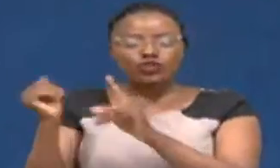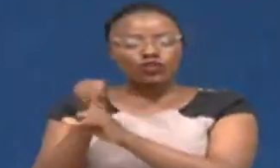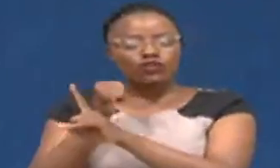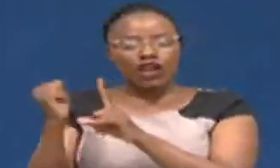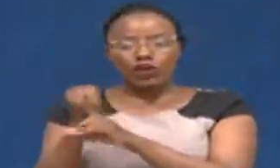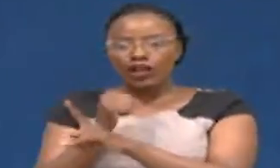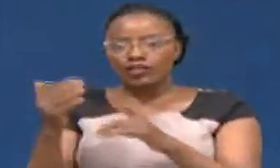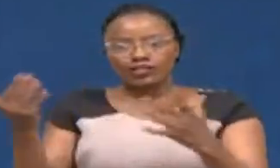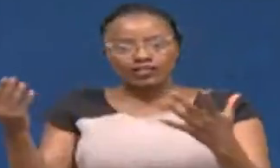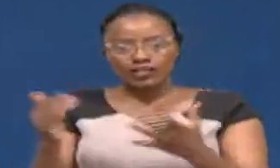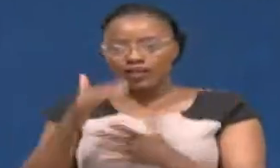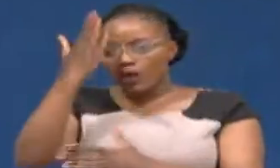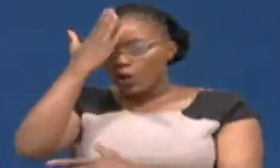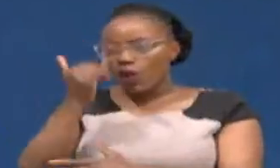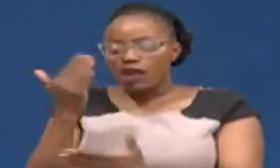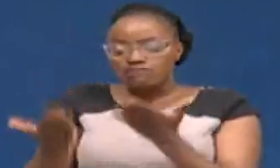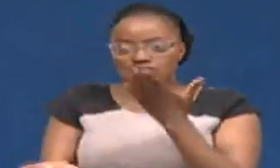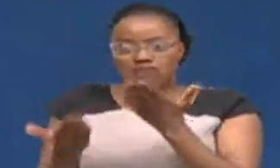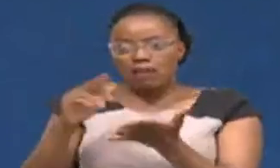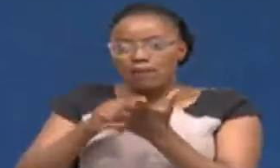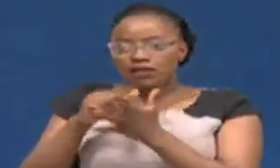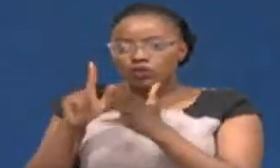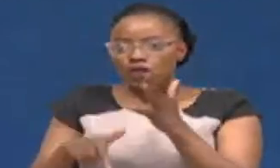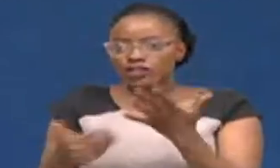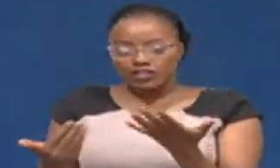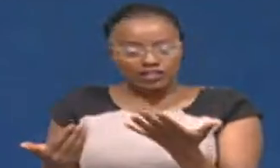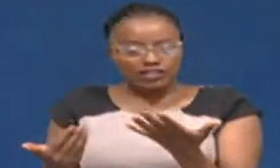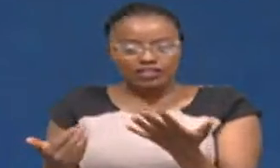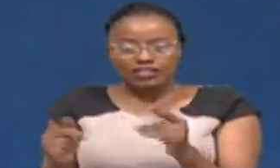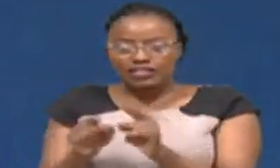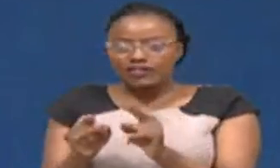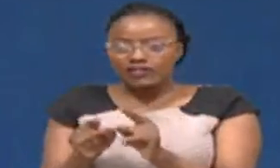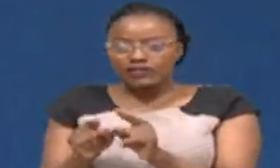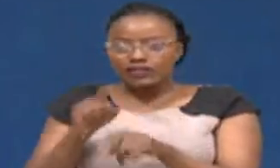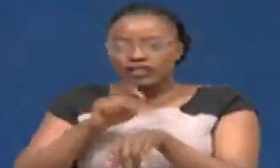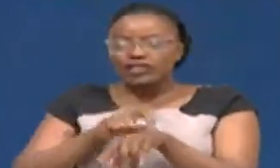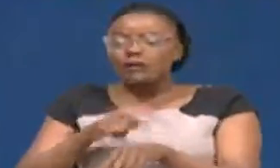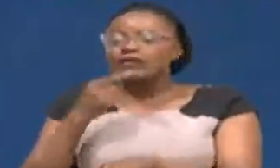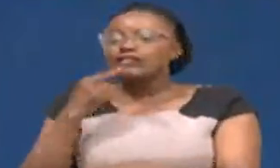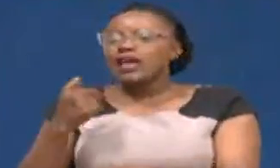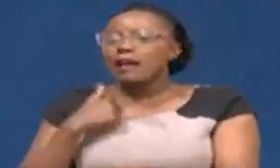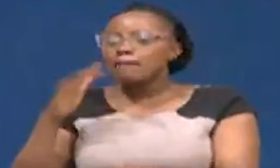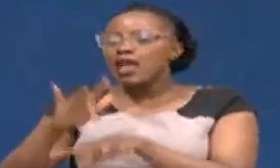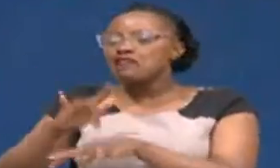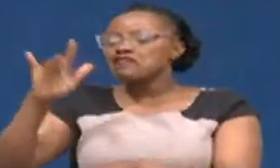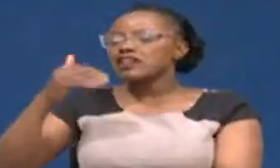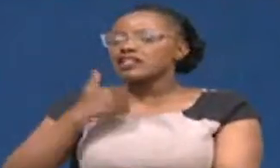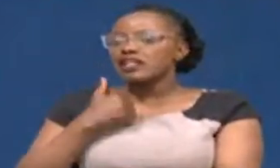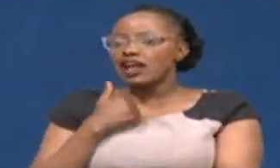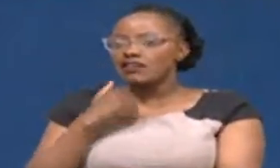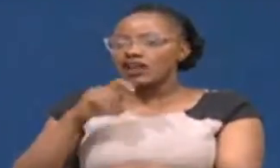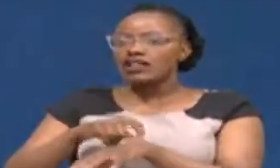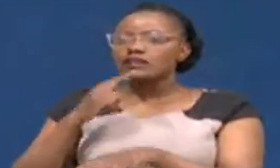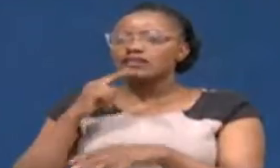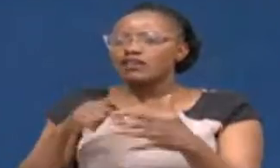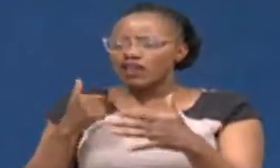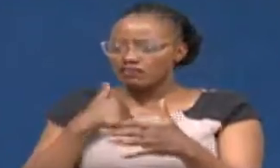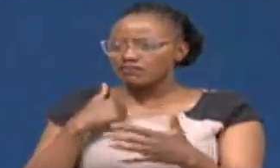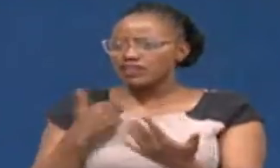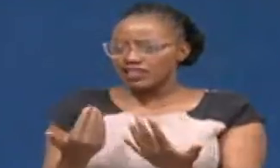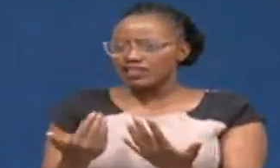violence. Okay. Because maybe it means it does not, when you say I was affected, when I say I